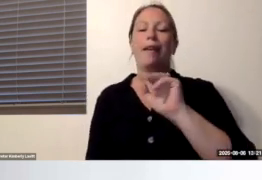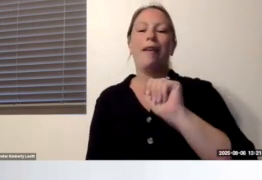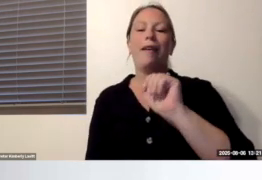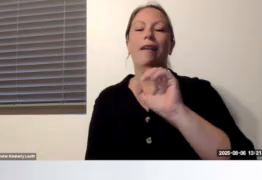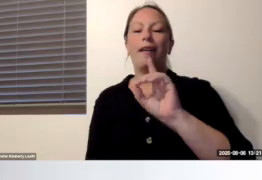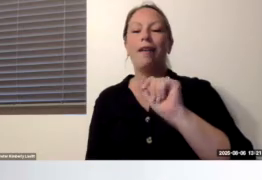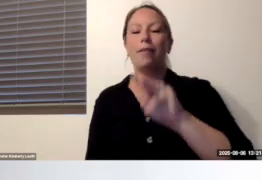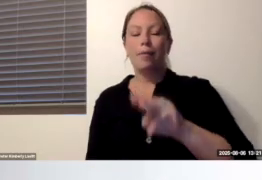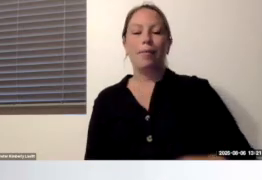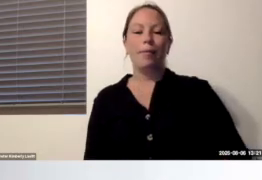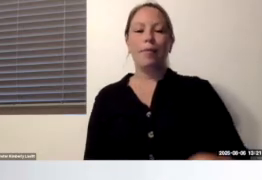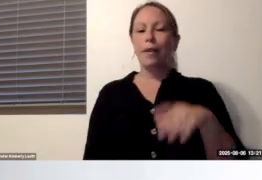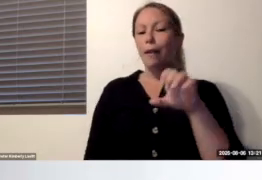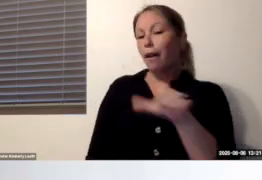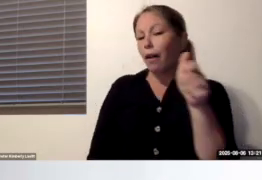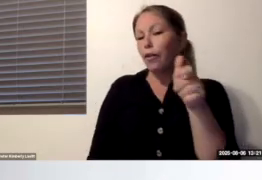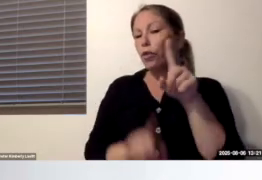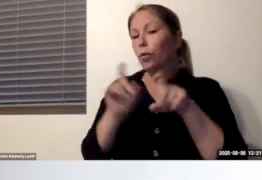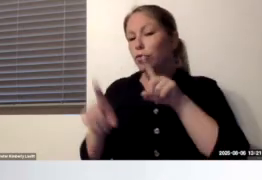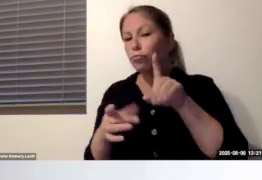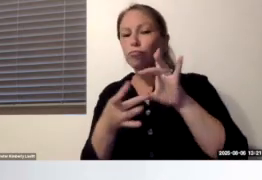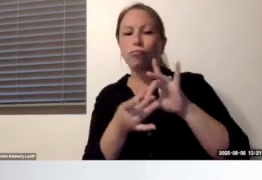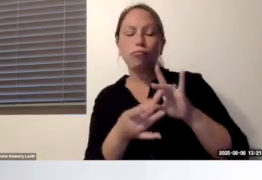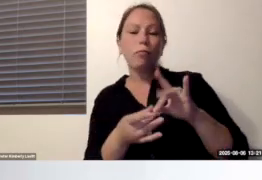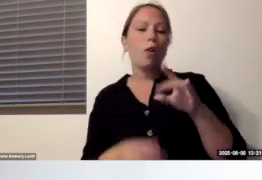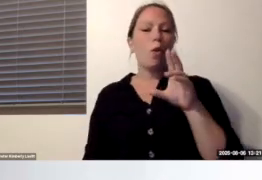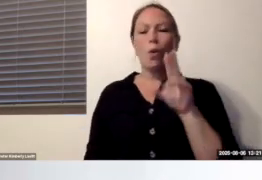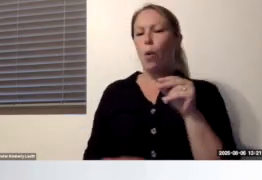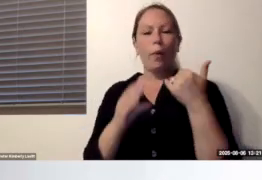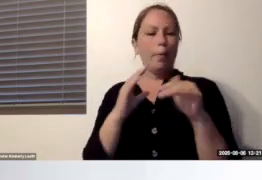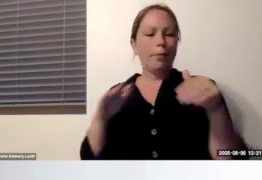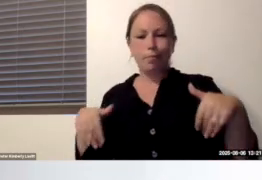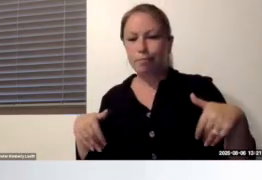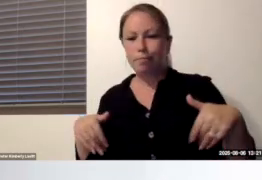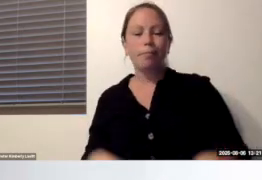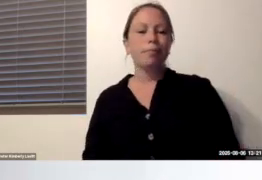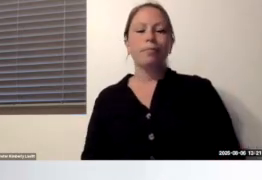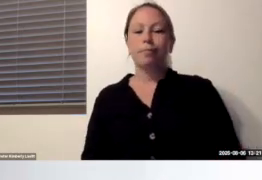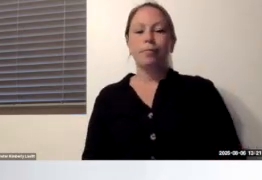Any other questions or comments at this time? We have no emails yet.